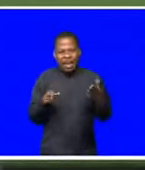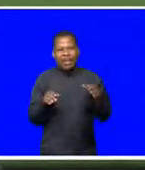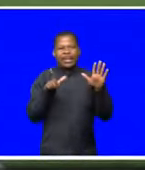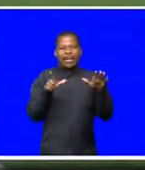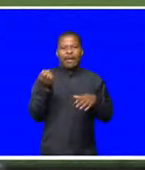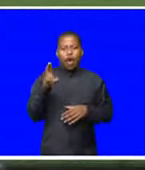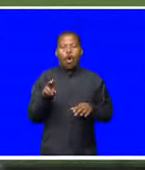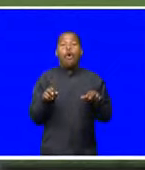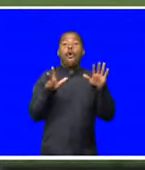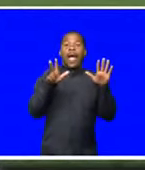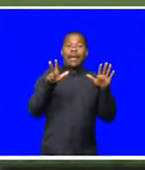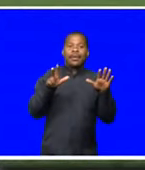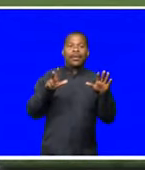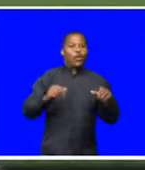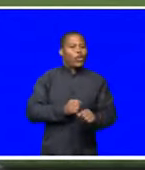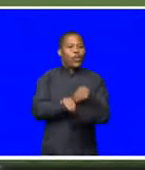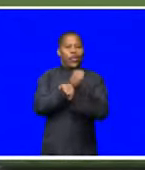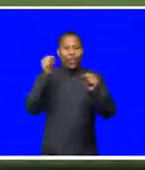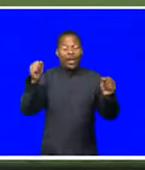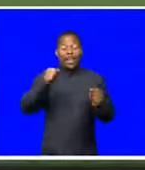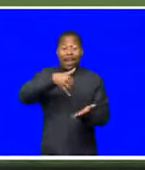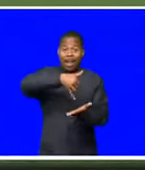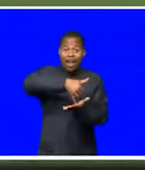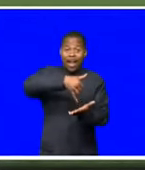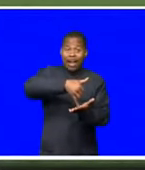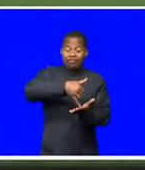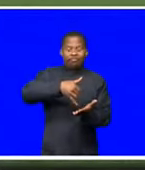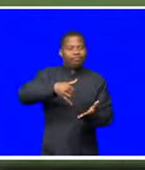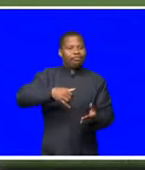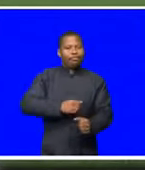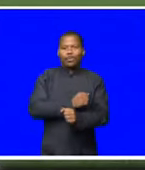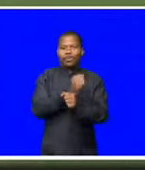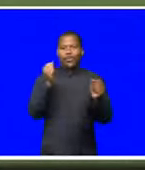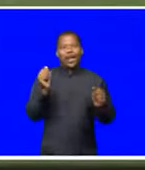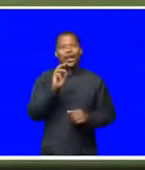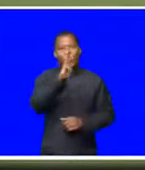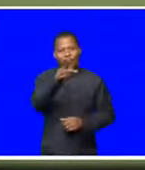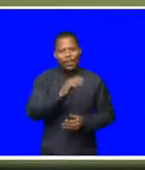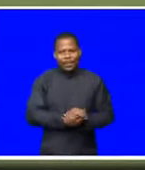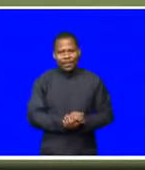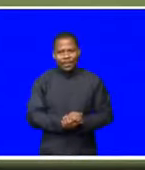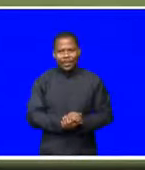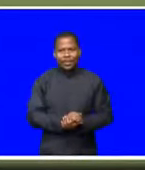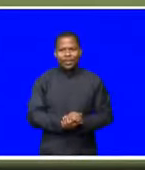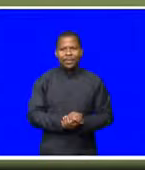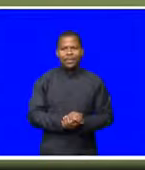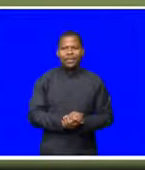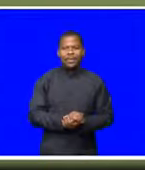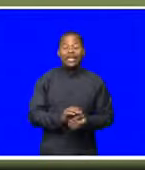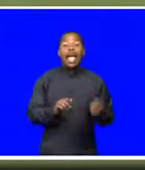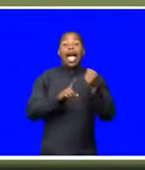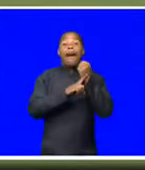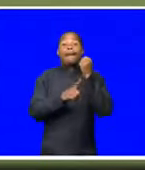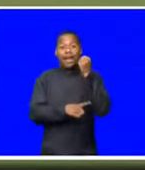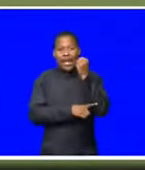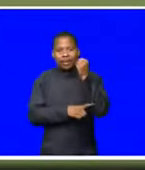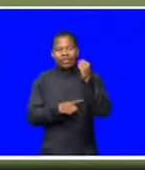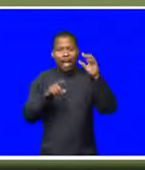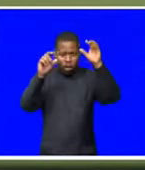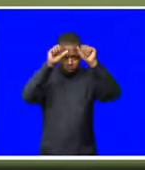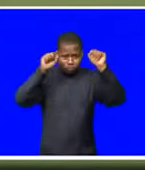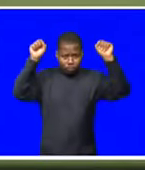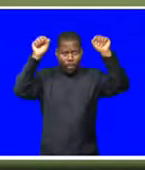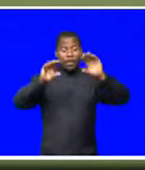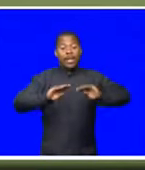in a row. Then you can talk of a championship. Kanzi, selwazi slime osala wembabana Highlanders